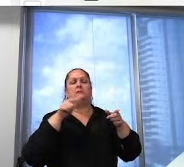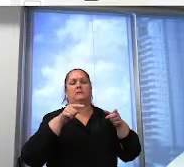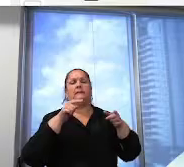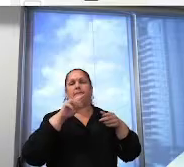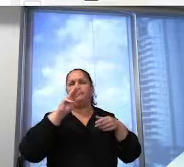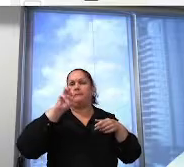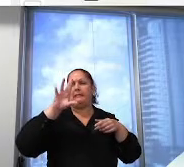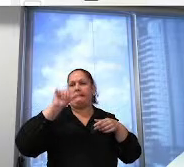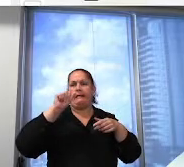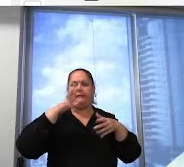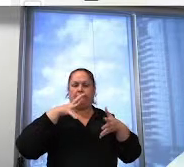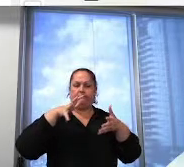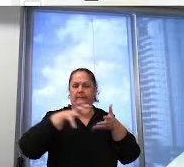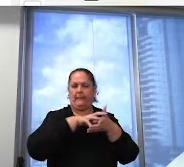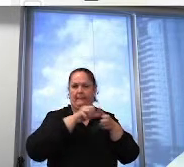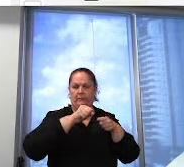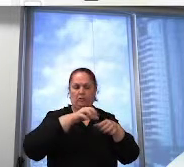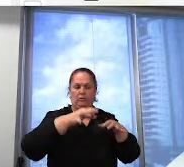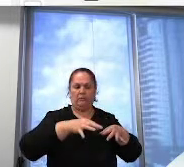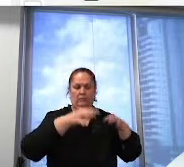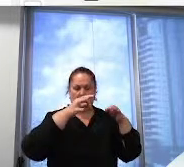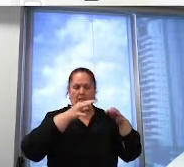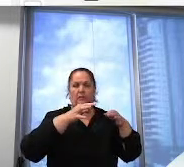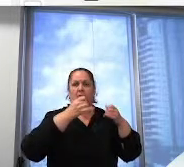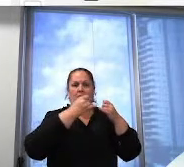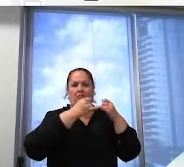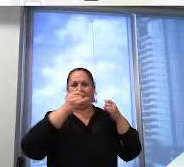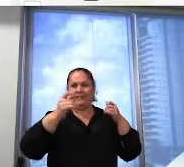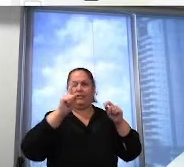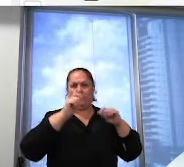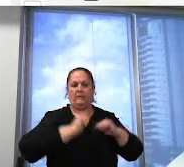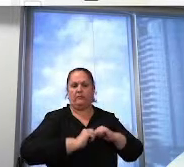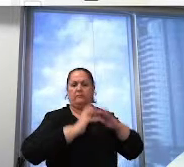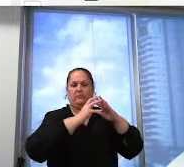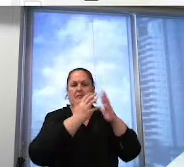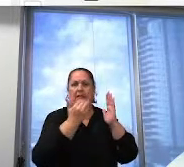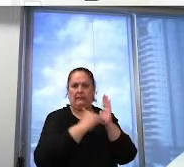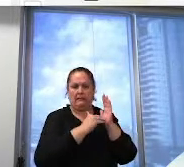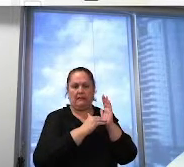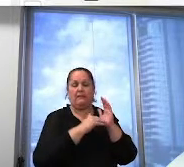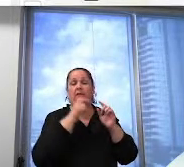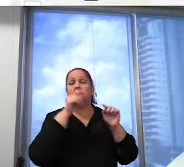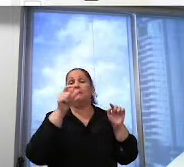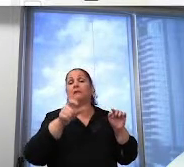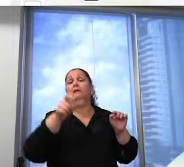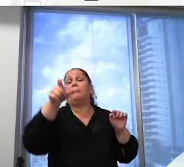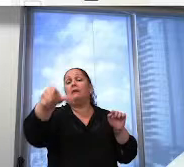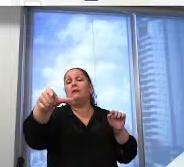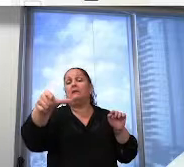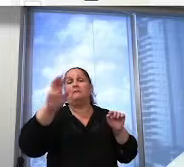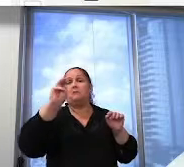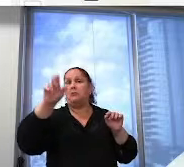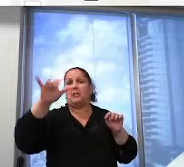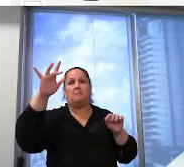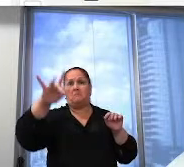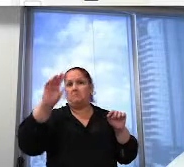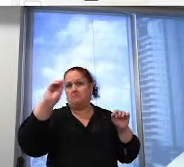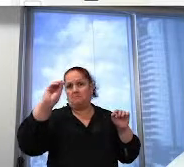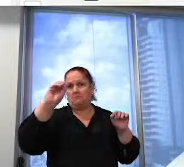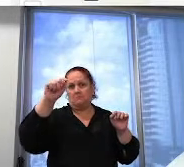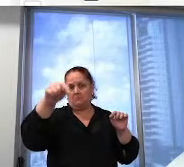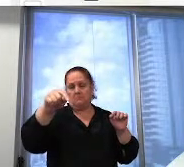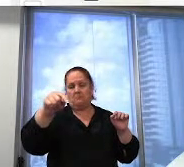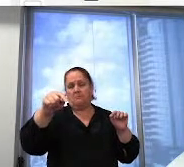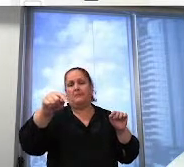was impacted by Maria, and those entire line will have to be rebuilt. The next segment of the line wasn't impacted